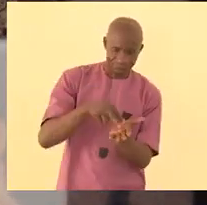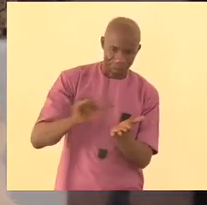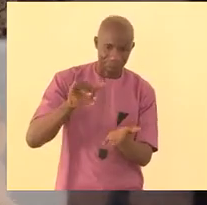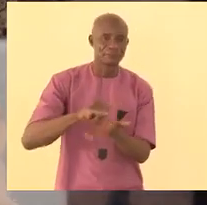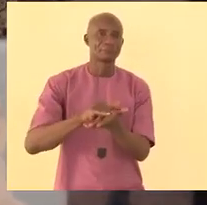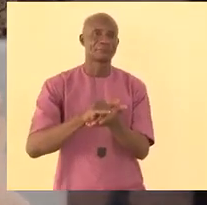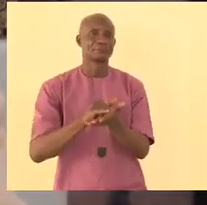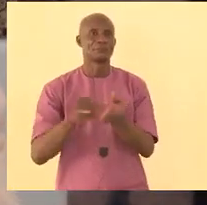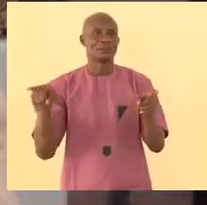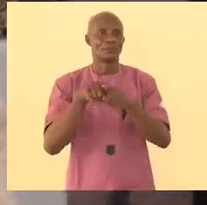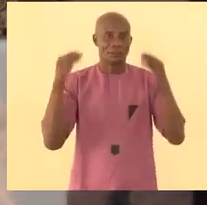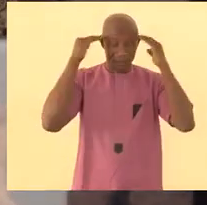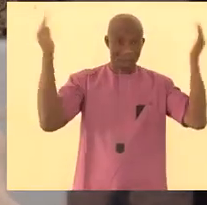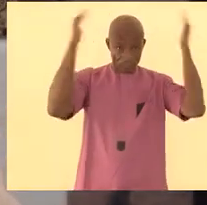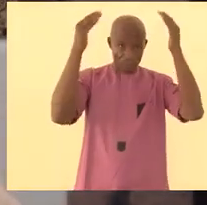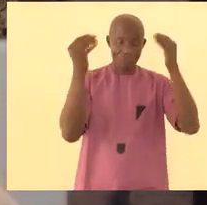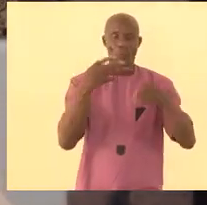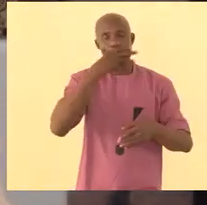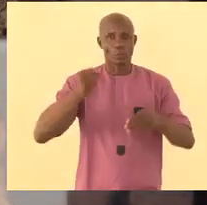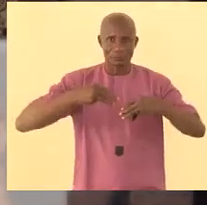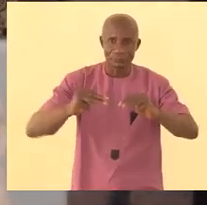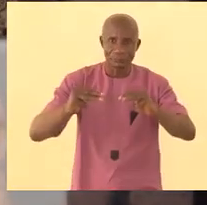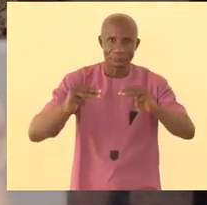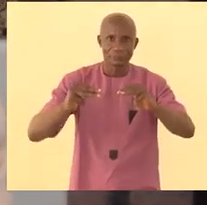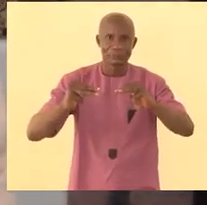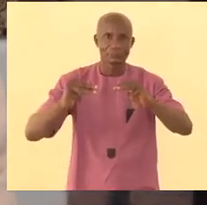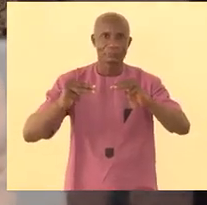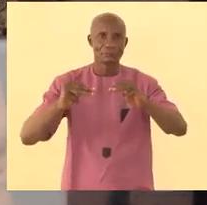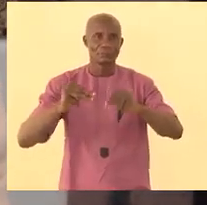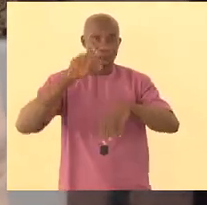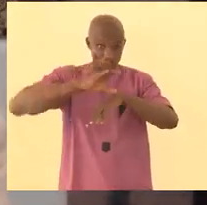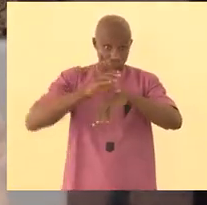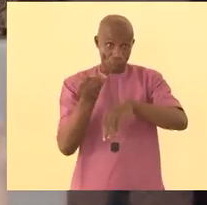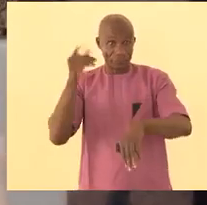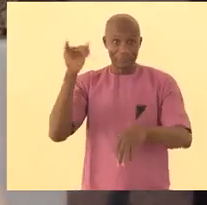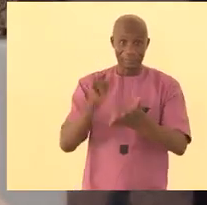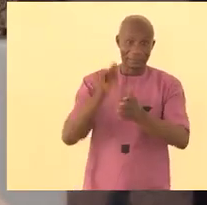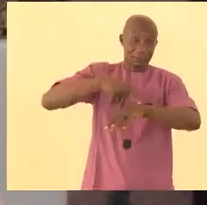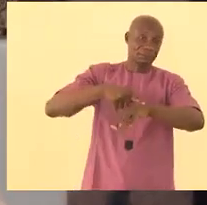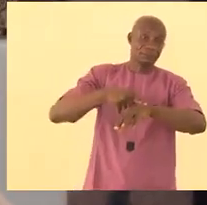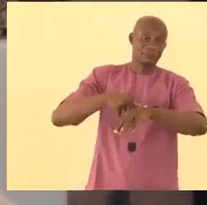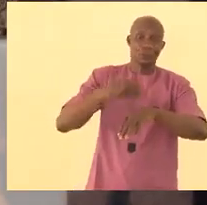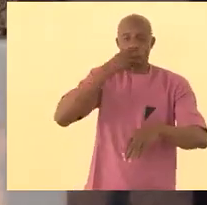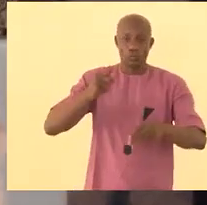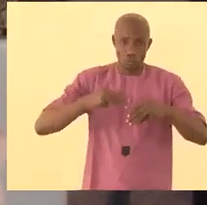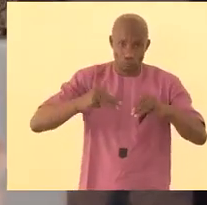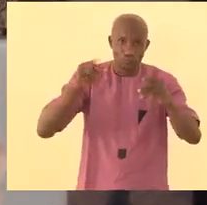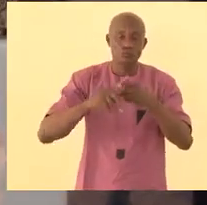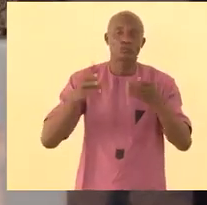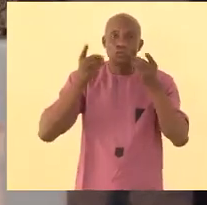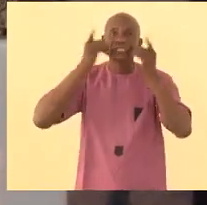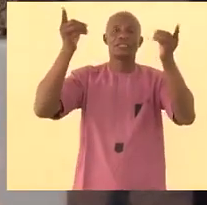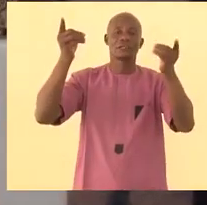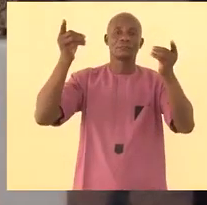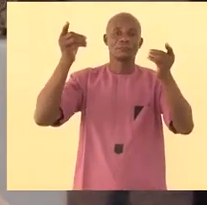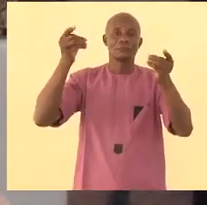Meaning that as the Pope was moved, as the church of that time was moved to declare